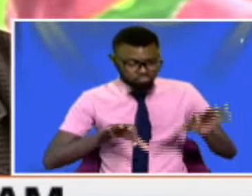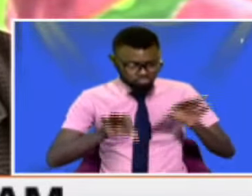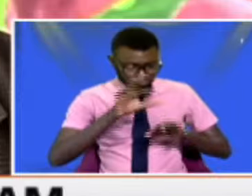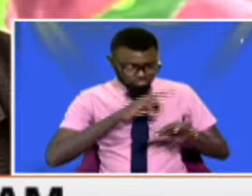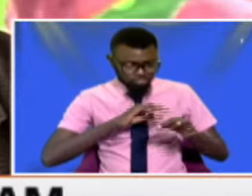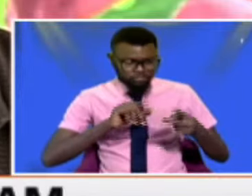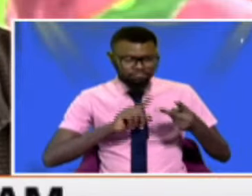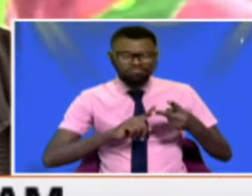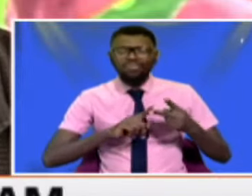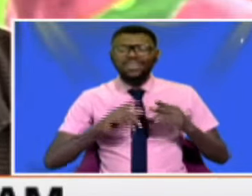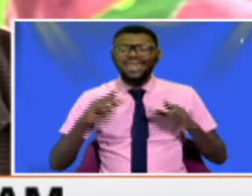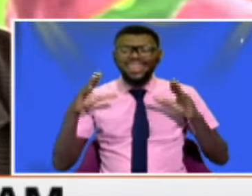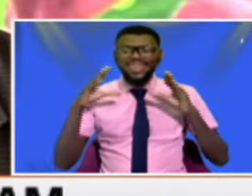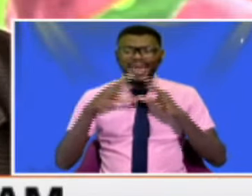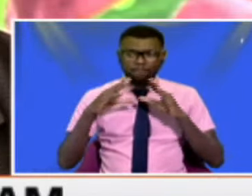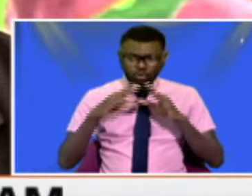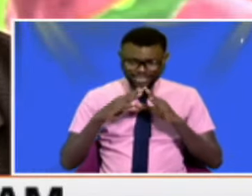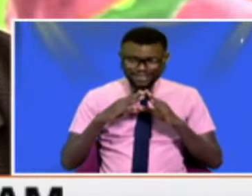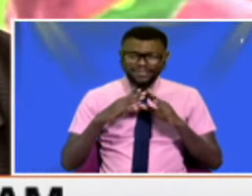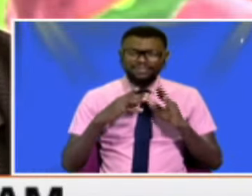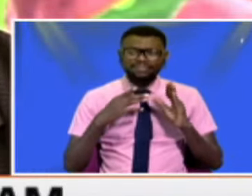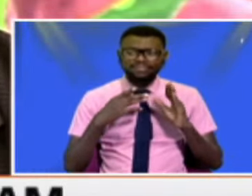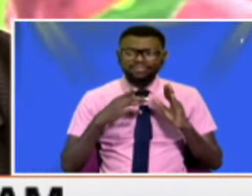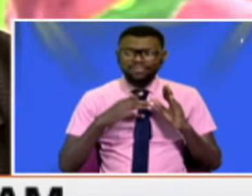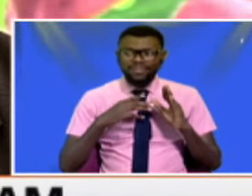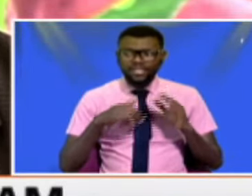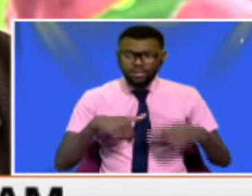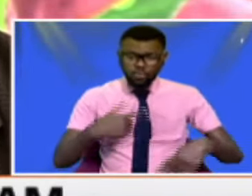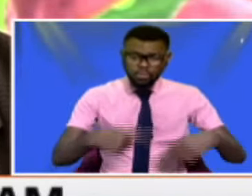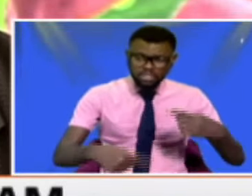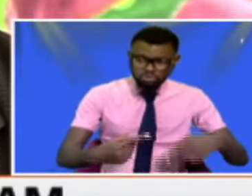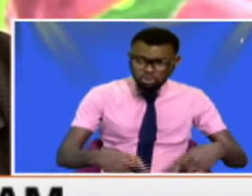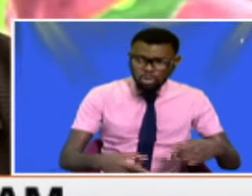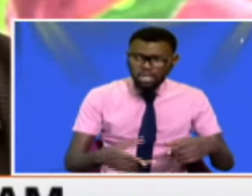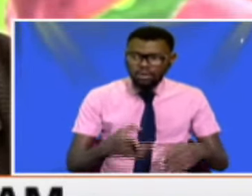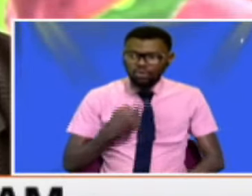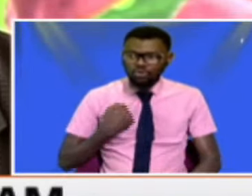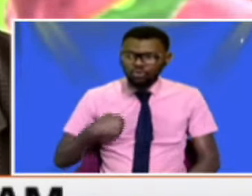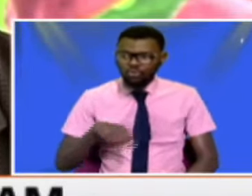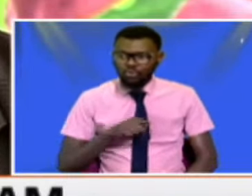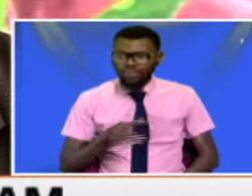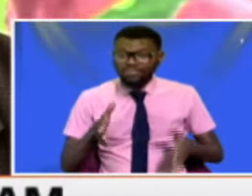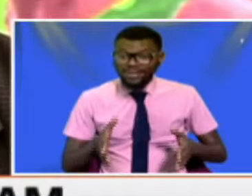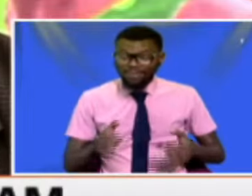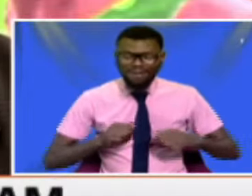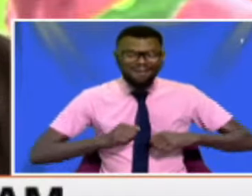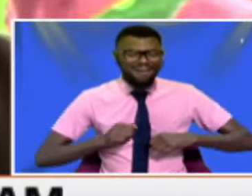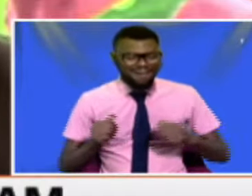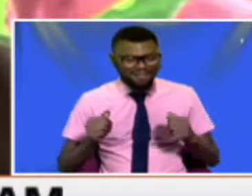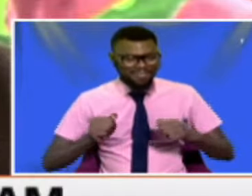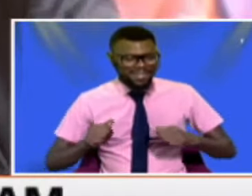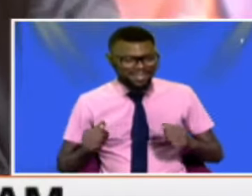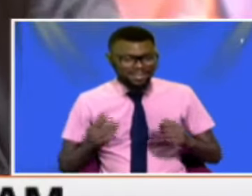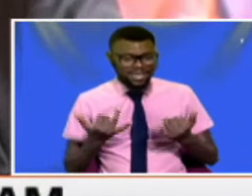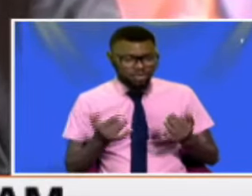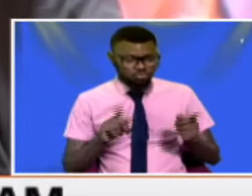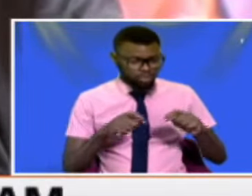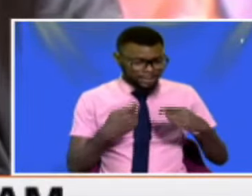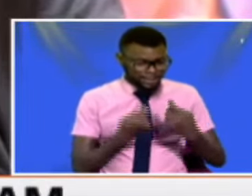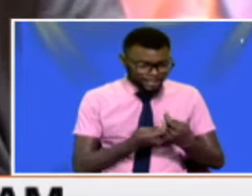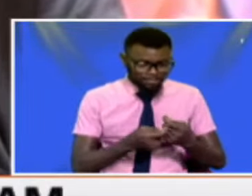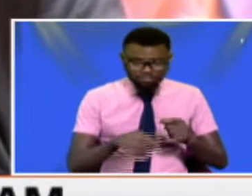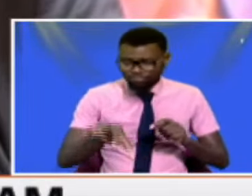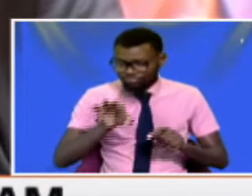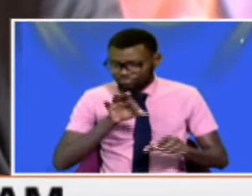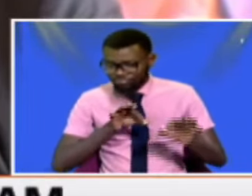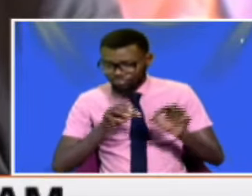was there. And I think things went on very well, and we are quite happy that we can now announce the team. Of